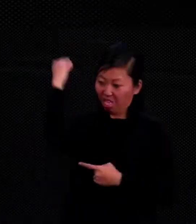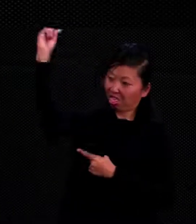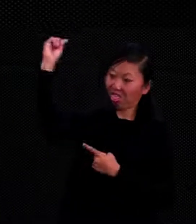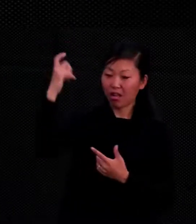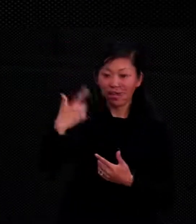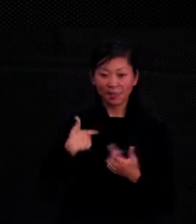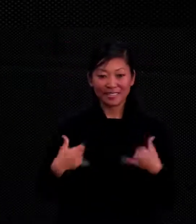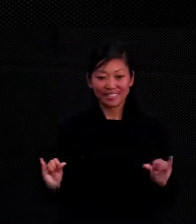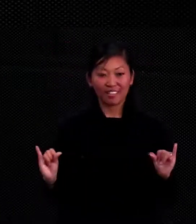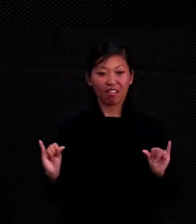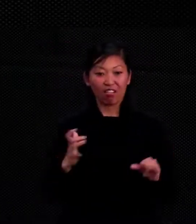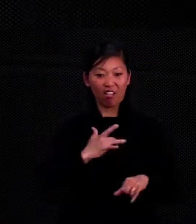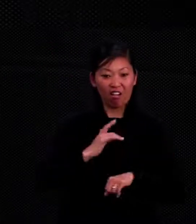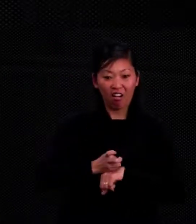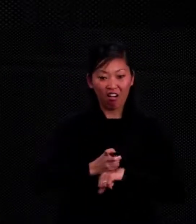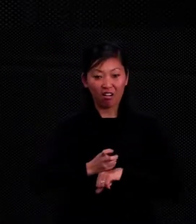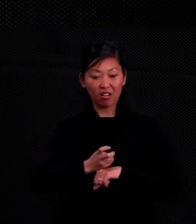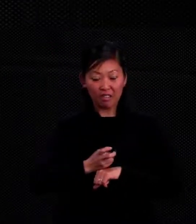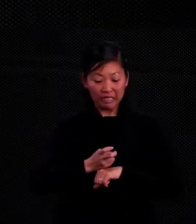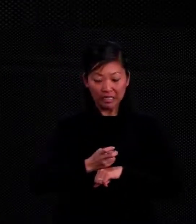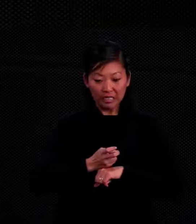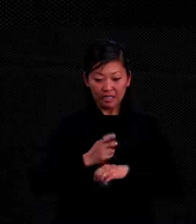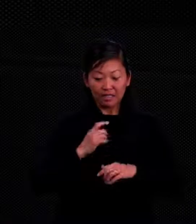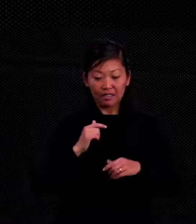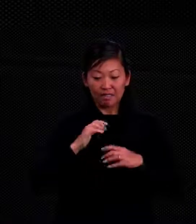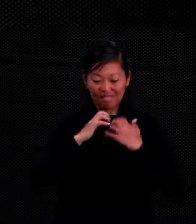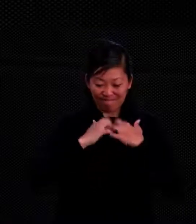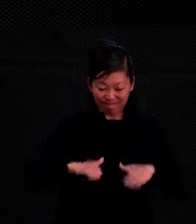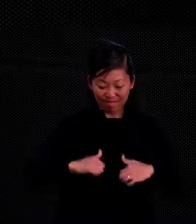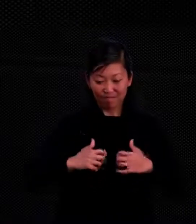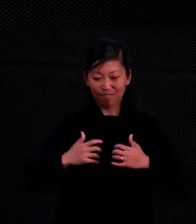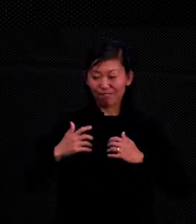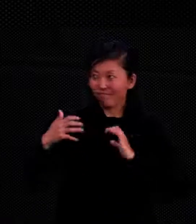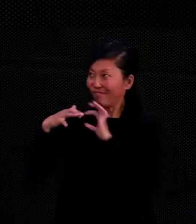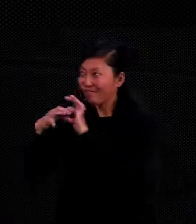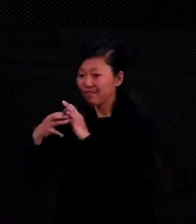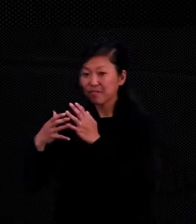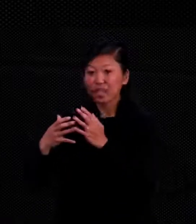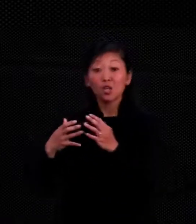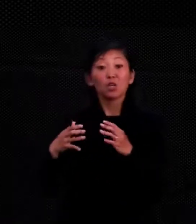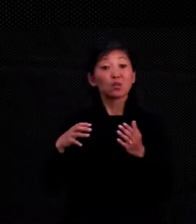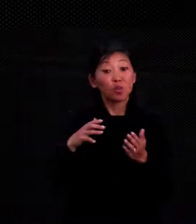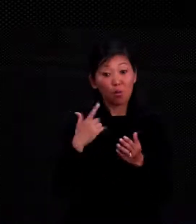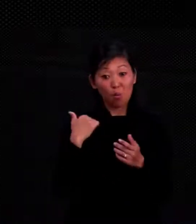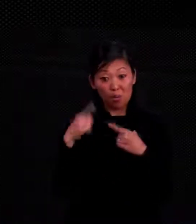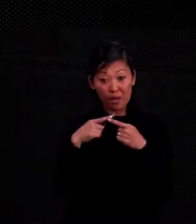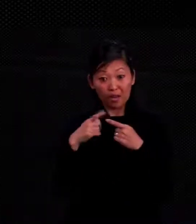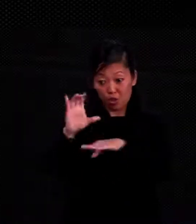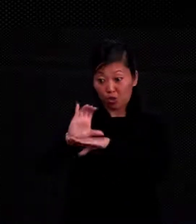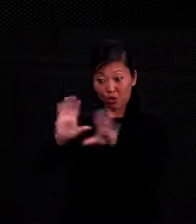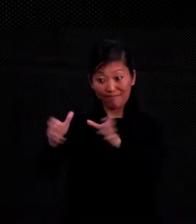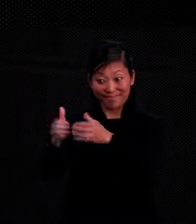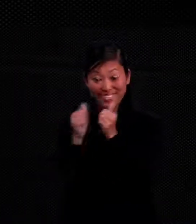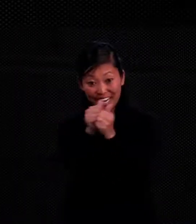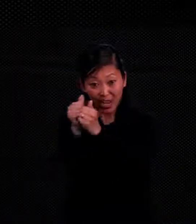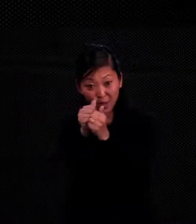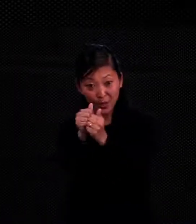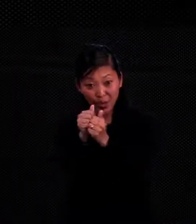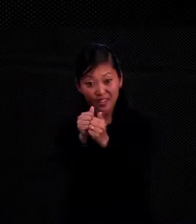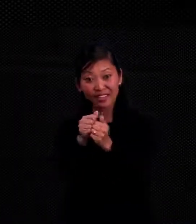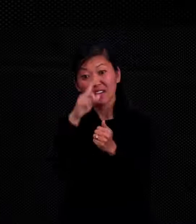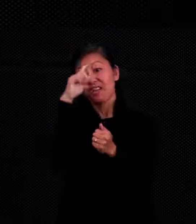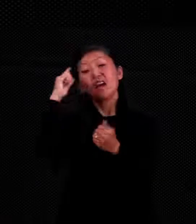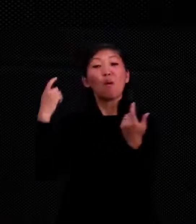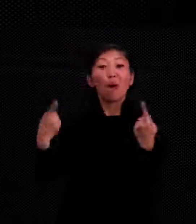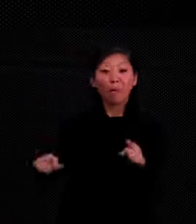Here's what I found. When we do that together, often the sparks that fly, the forgiveness that needs to be